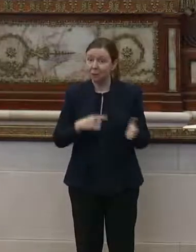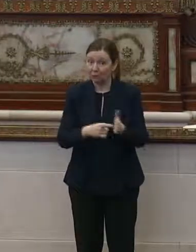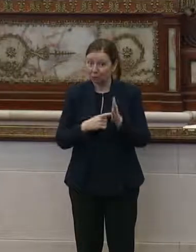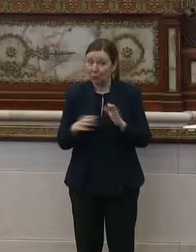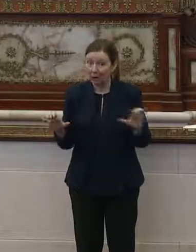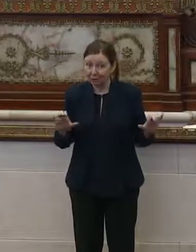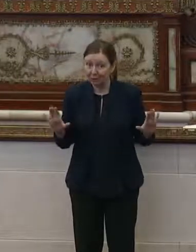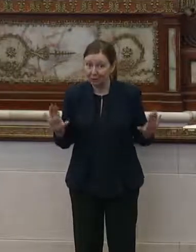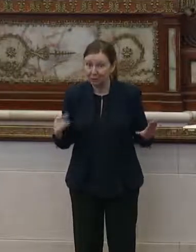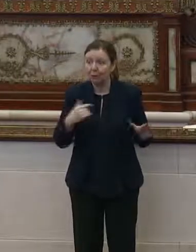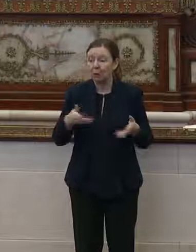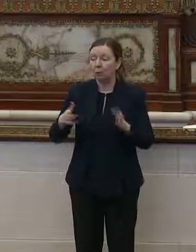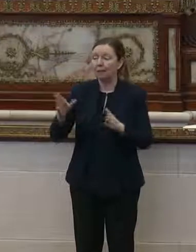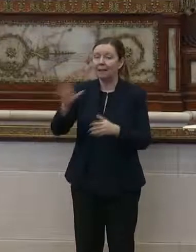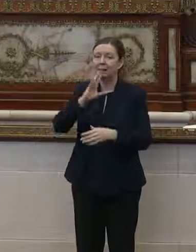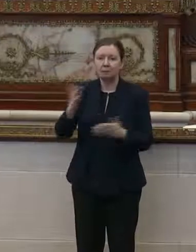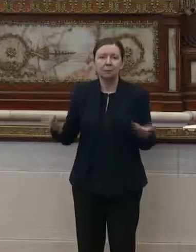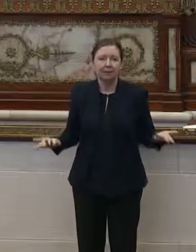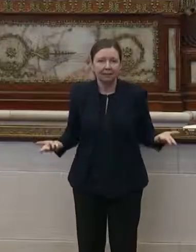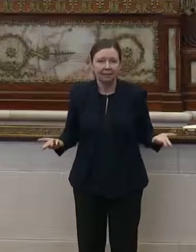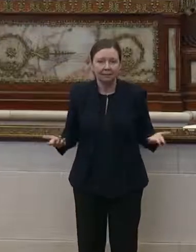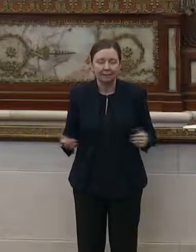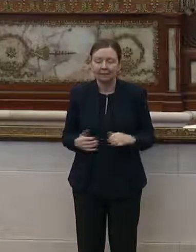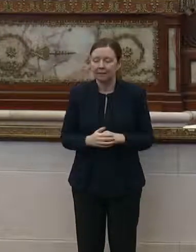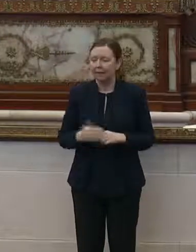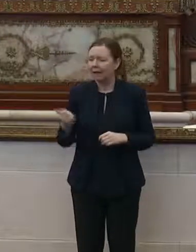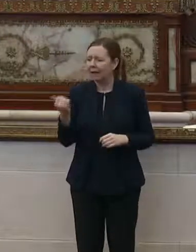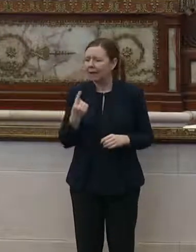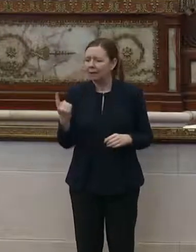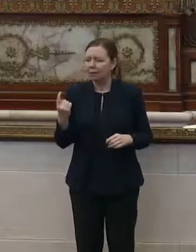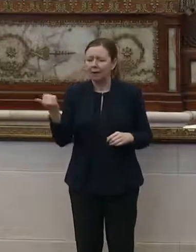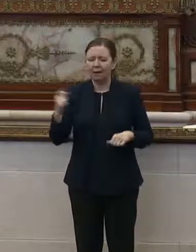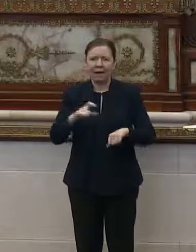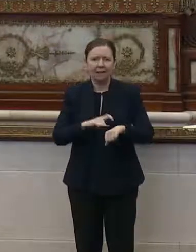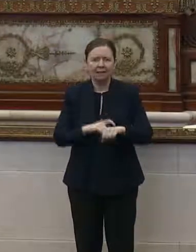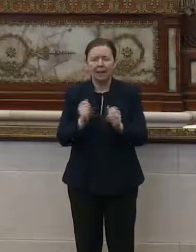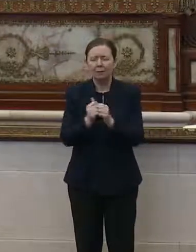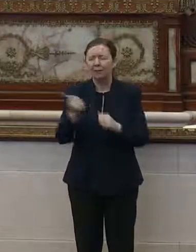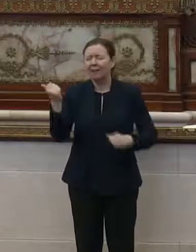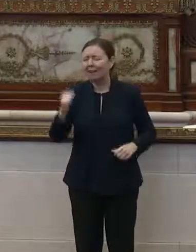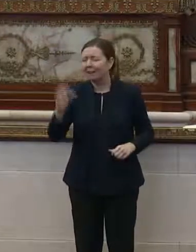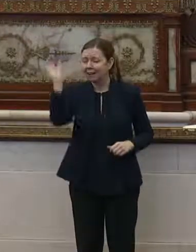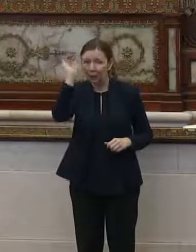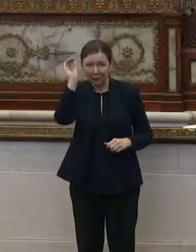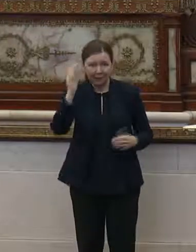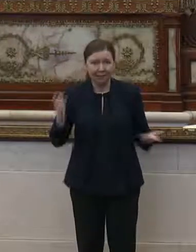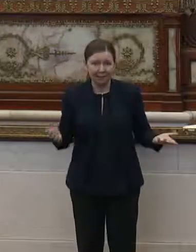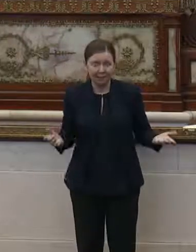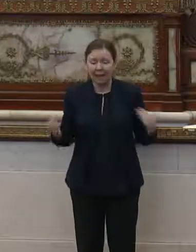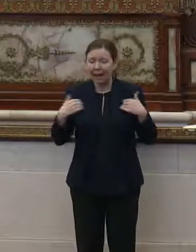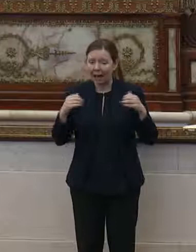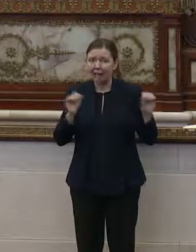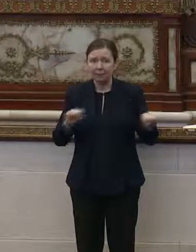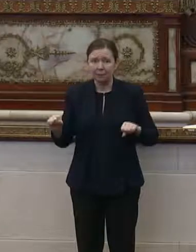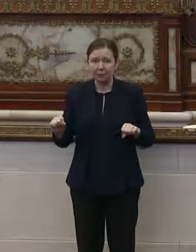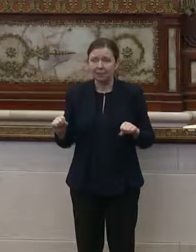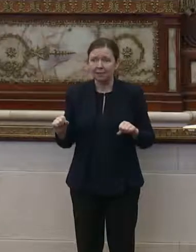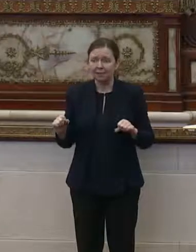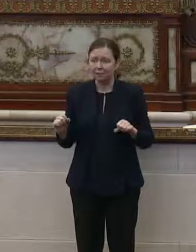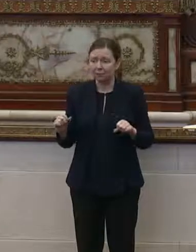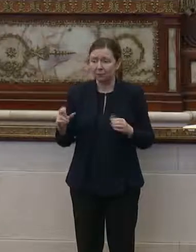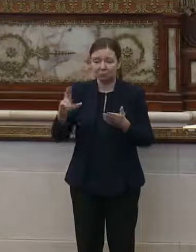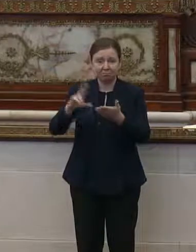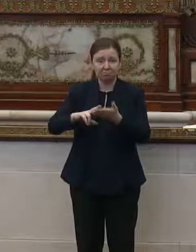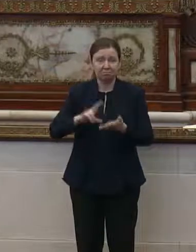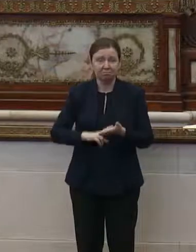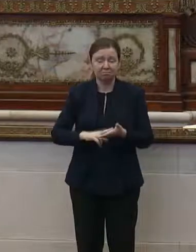do, we let him speak. Anyone at any time with any opinion has the ability to come and sign up